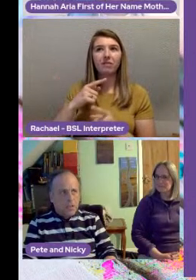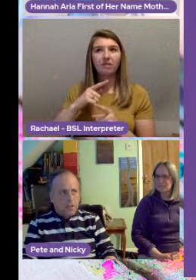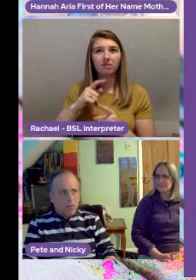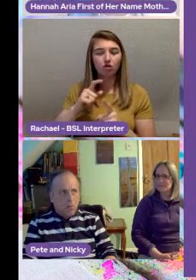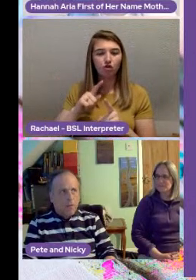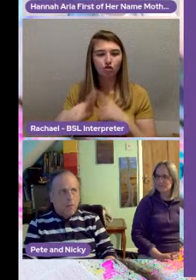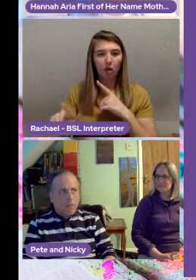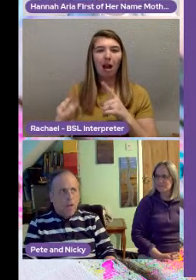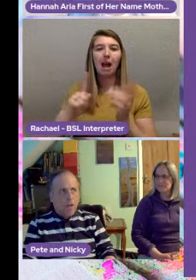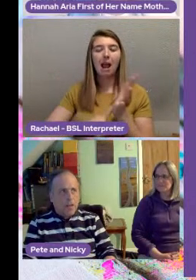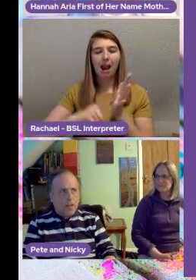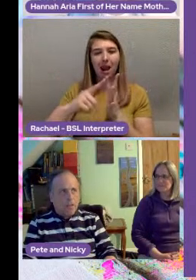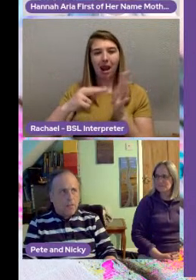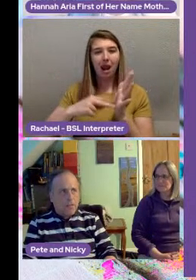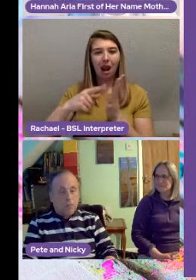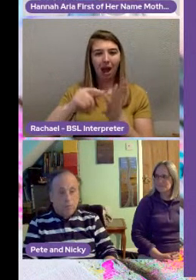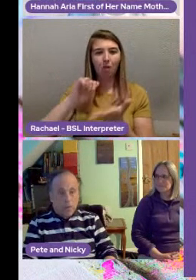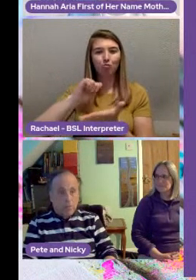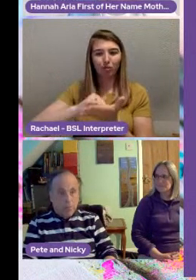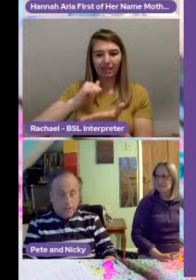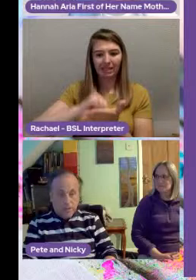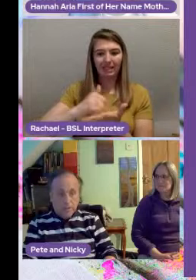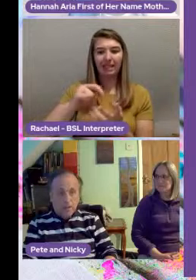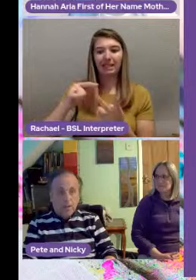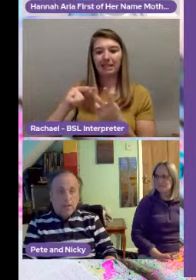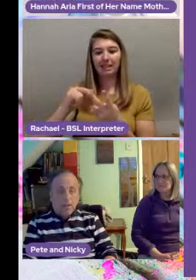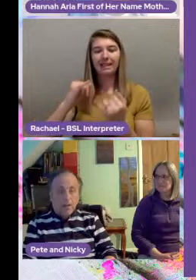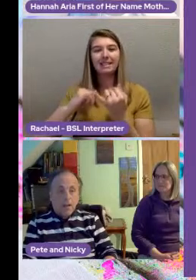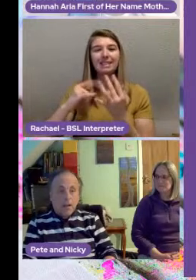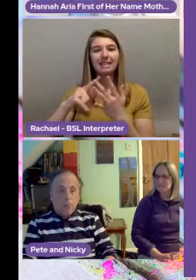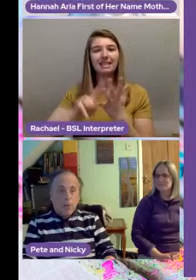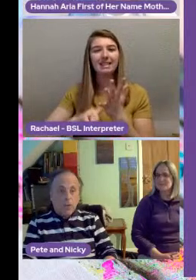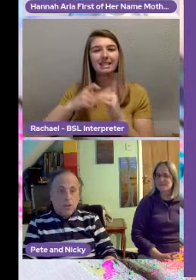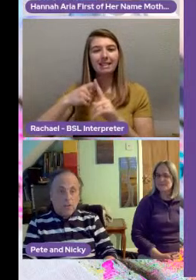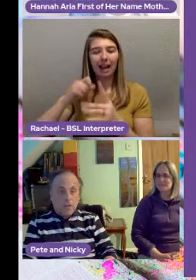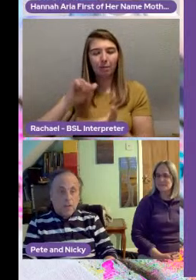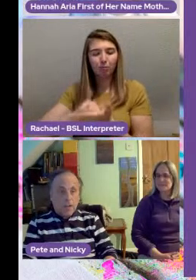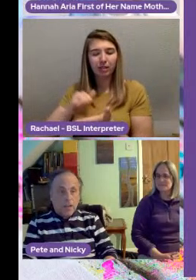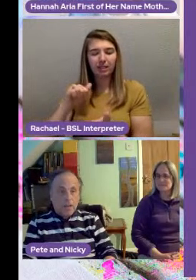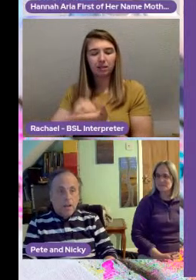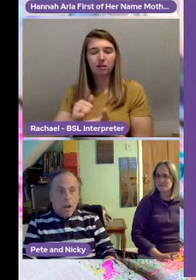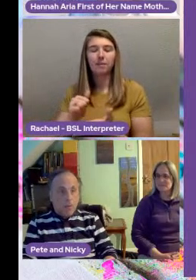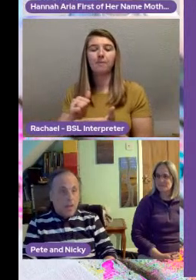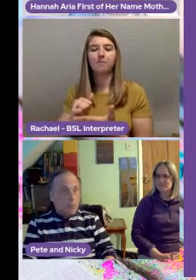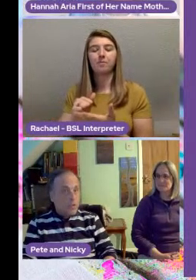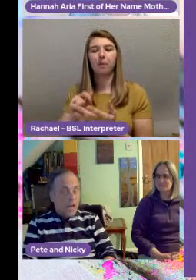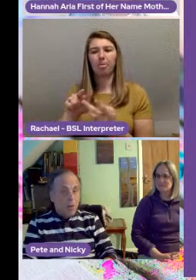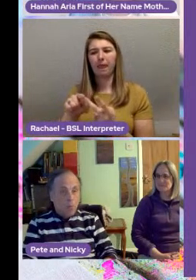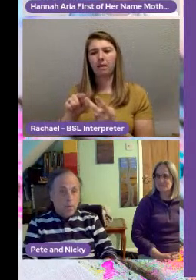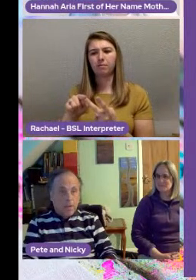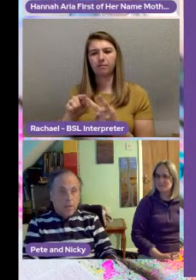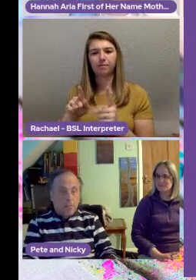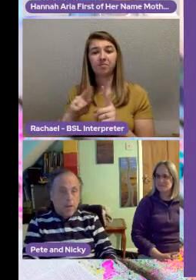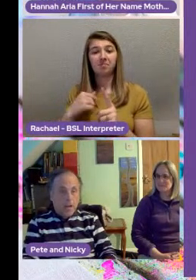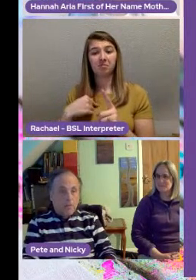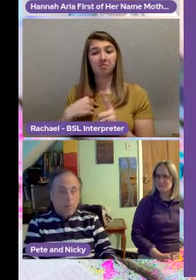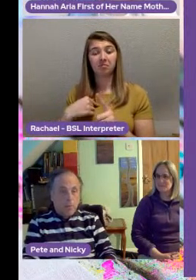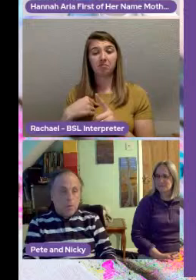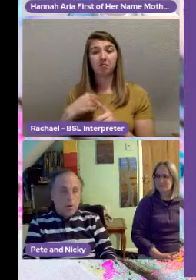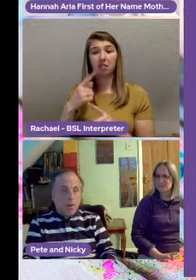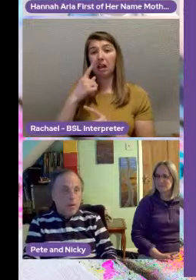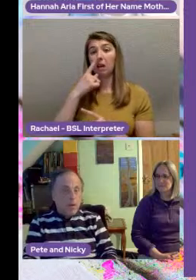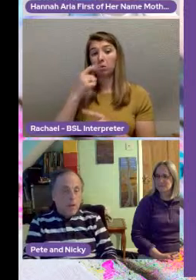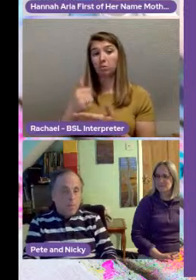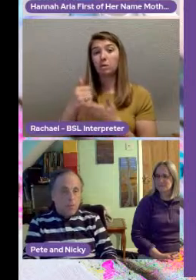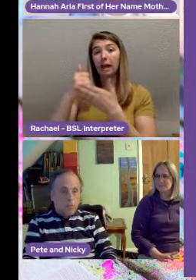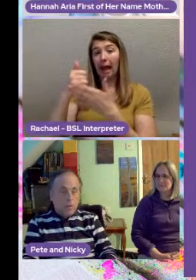lino printing once and silk screen printing, which is a thing I was able to help with at Key Place